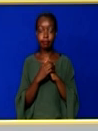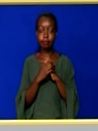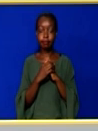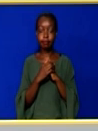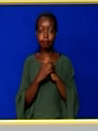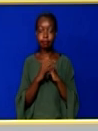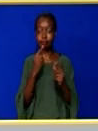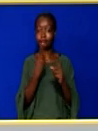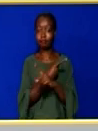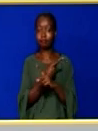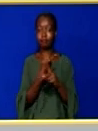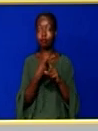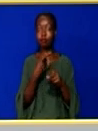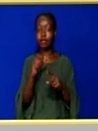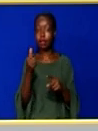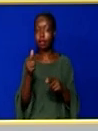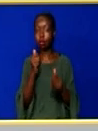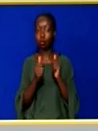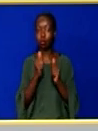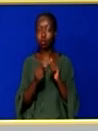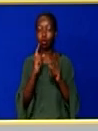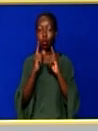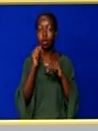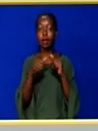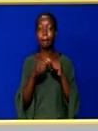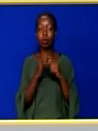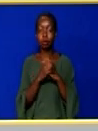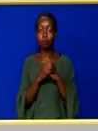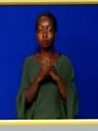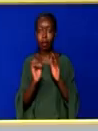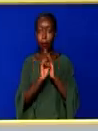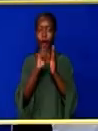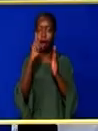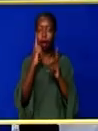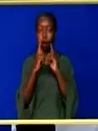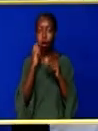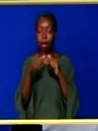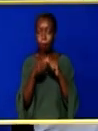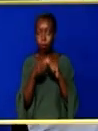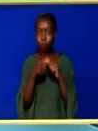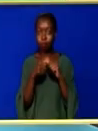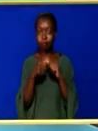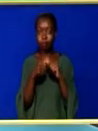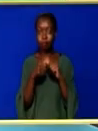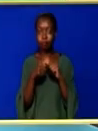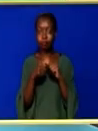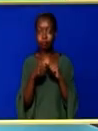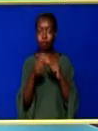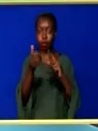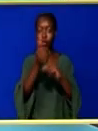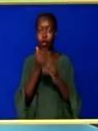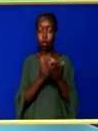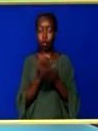Hey, it is different with the third one we were talking about. Hey. Like the first one we were talking about, it was acquired through fraud